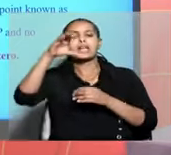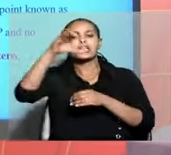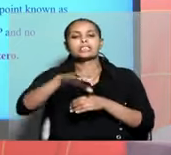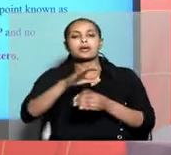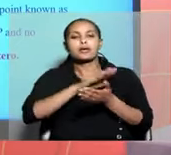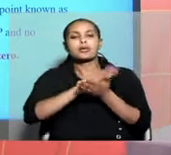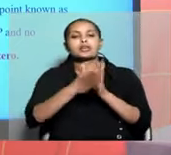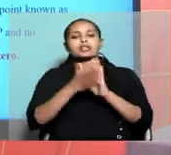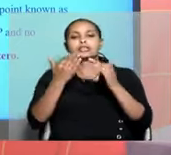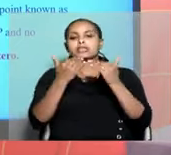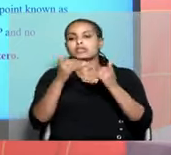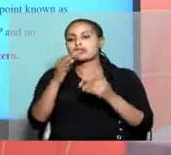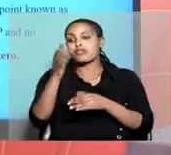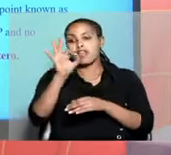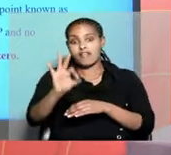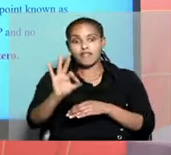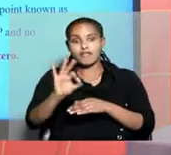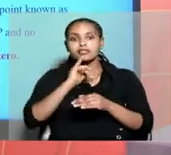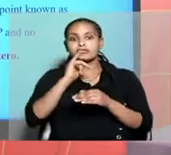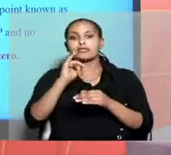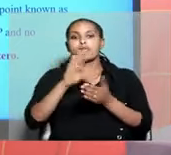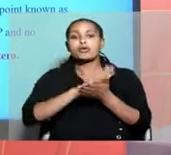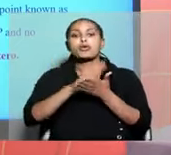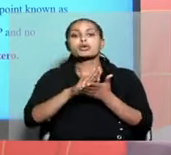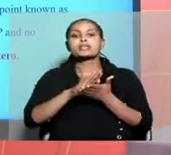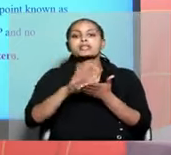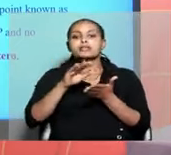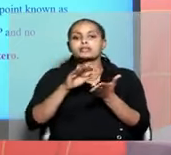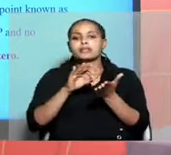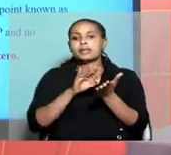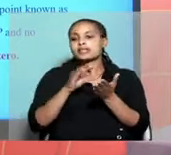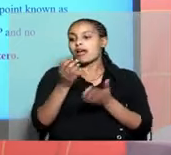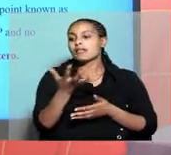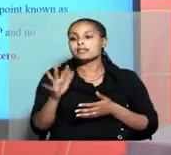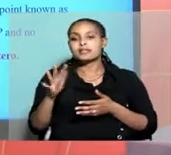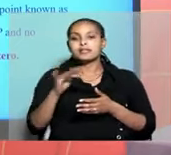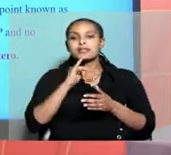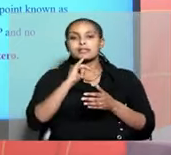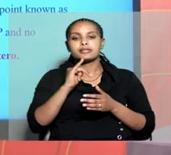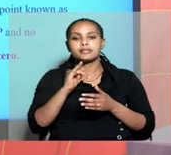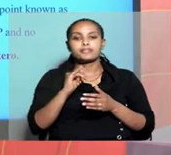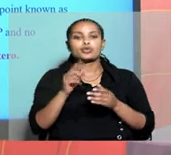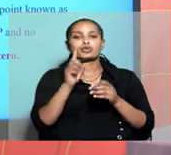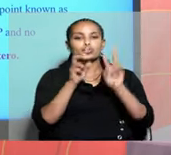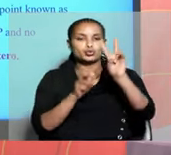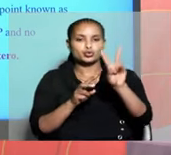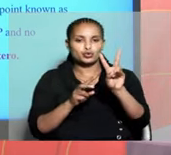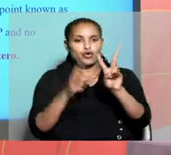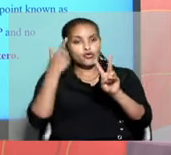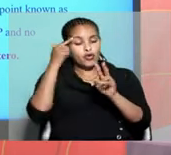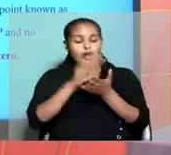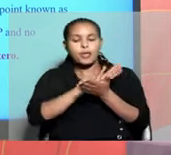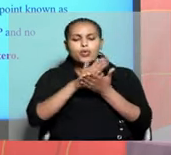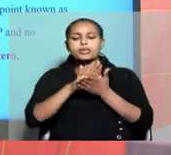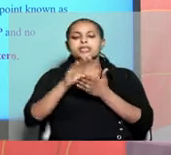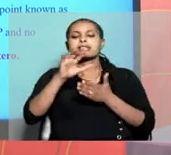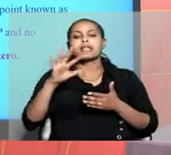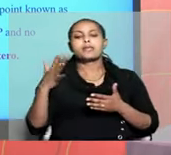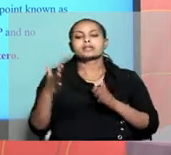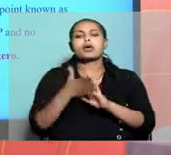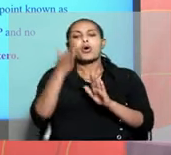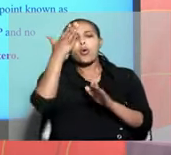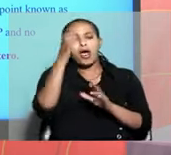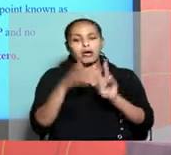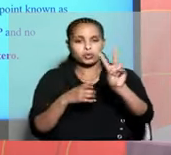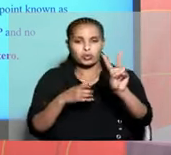substance, the degree of freedom of pure substance is 2. Degree of freedom for a pure substance is 2.